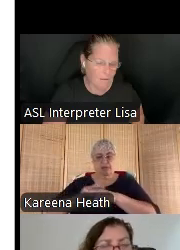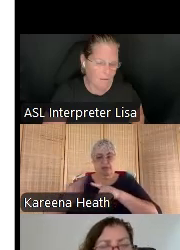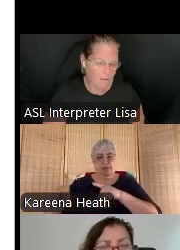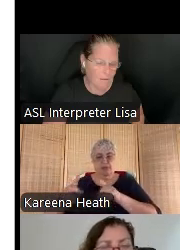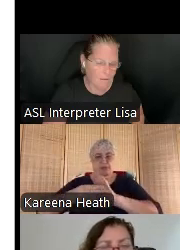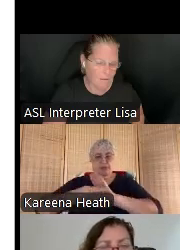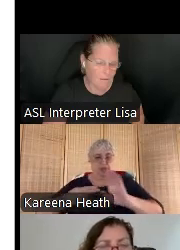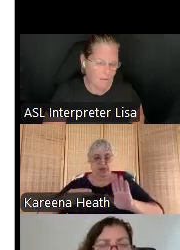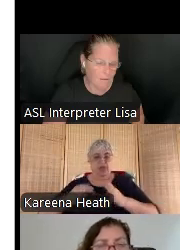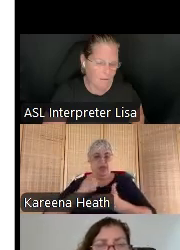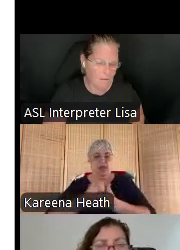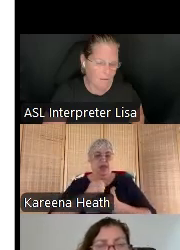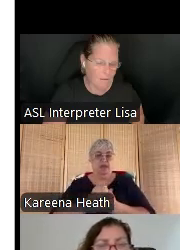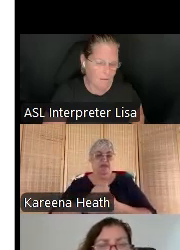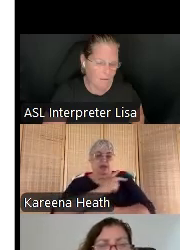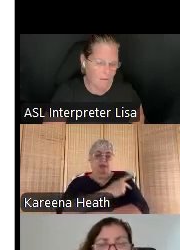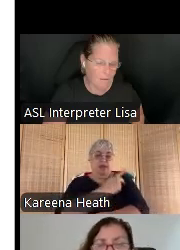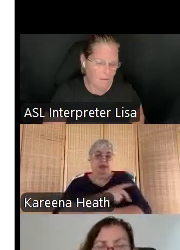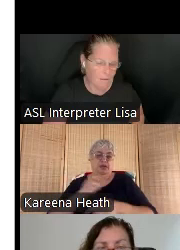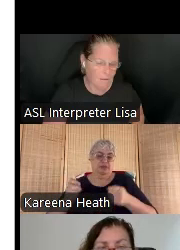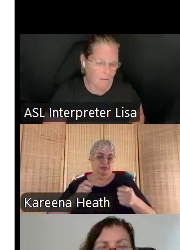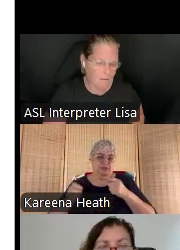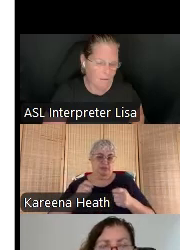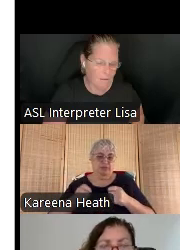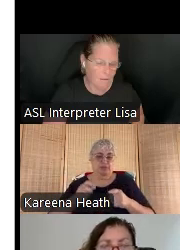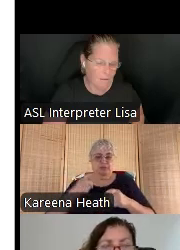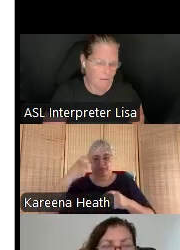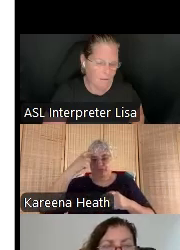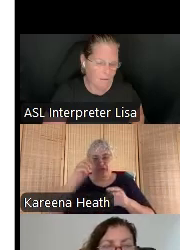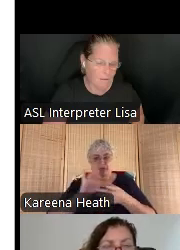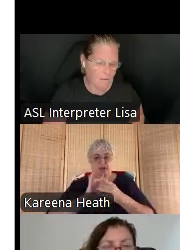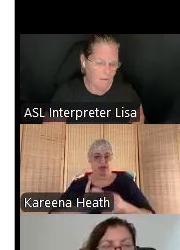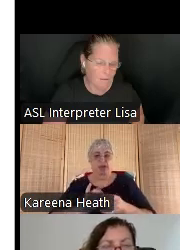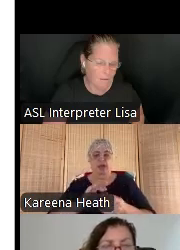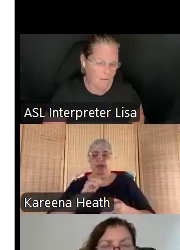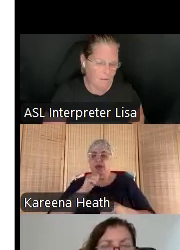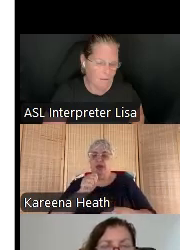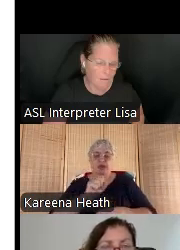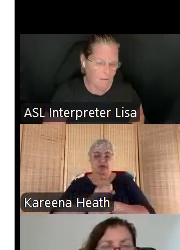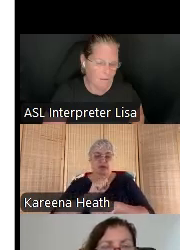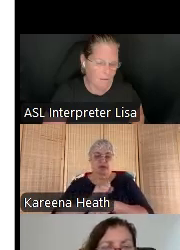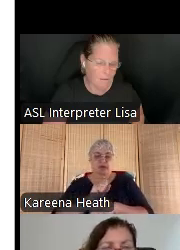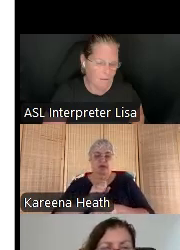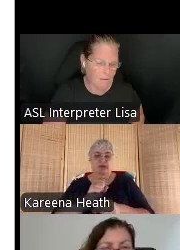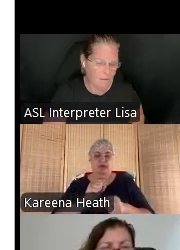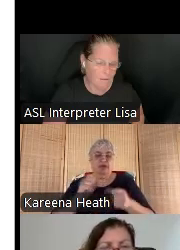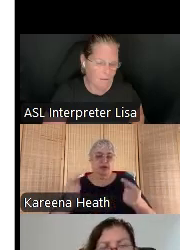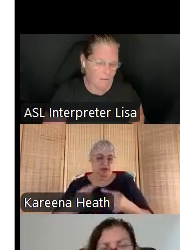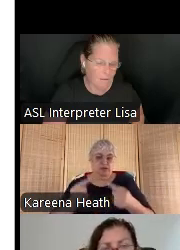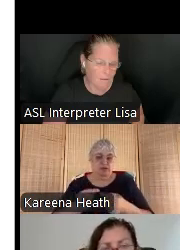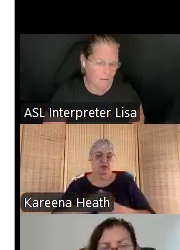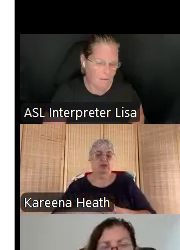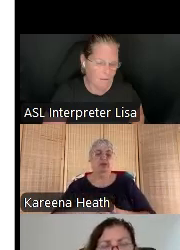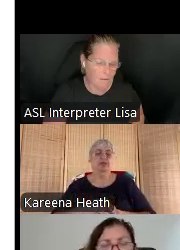diagnosing, treating, and helping patients manage many brain-related dysfunctions or injuries. And